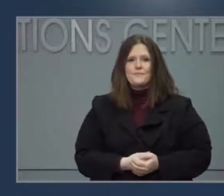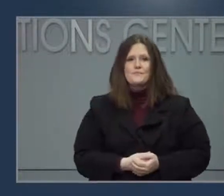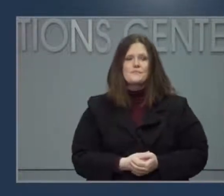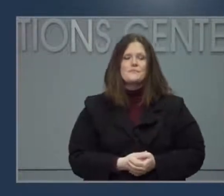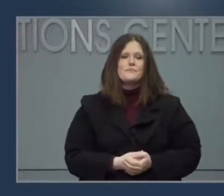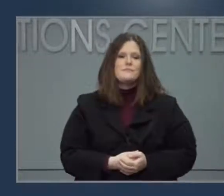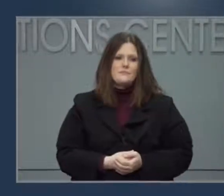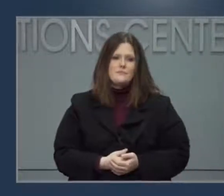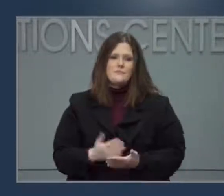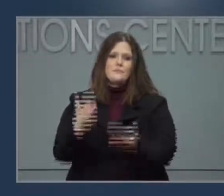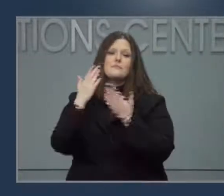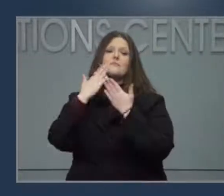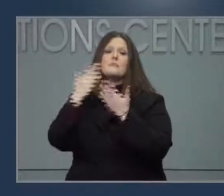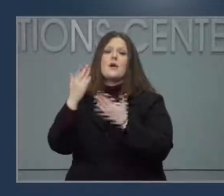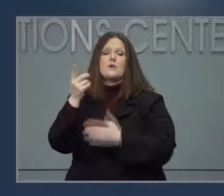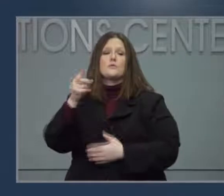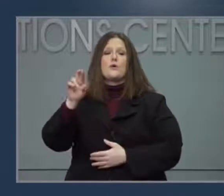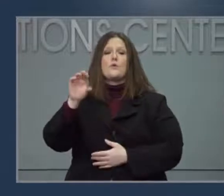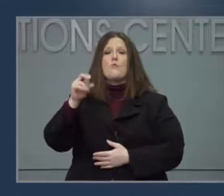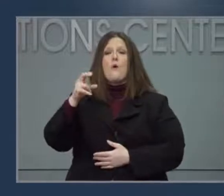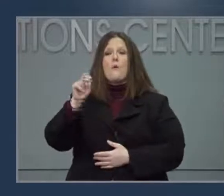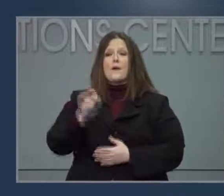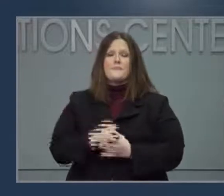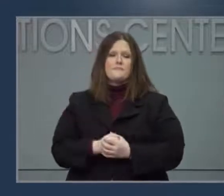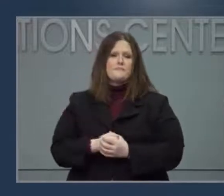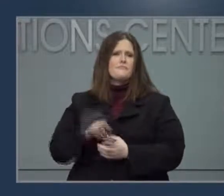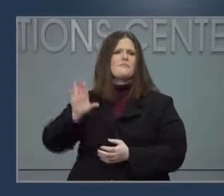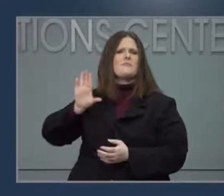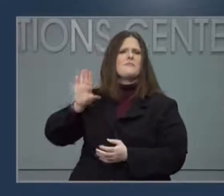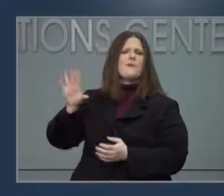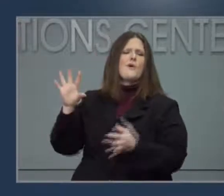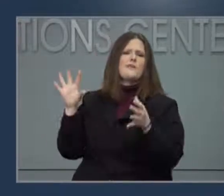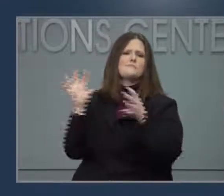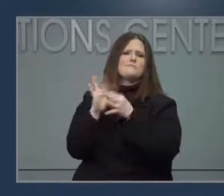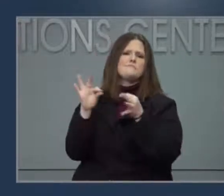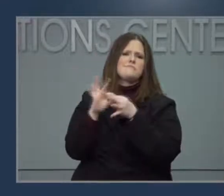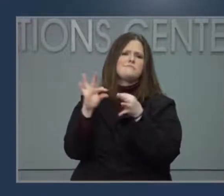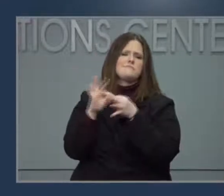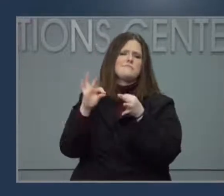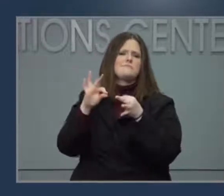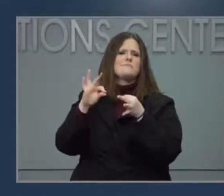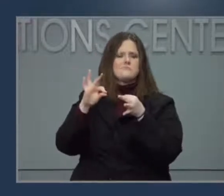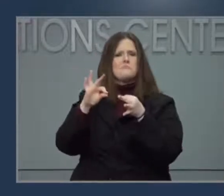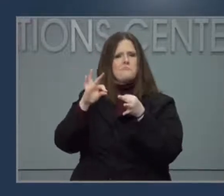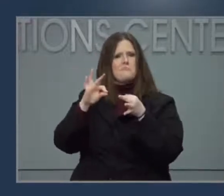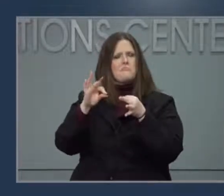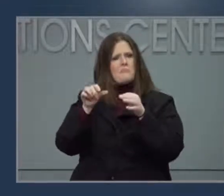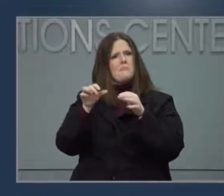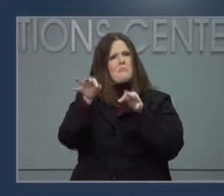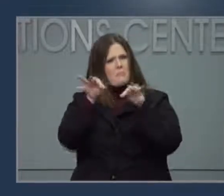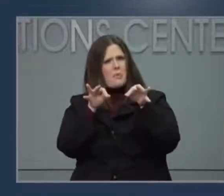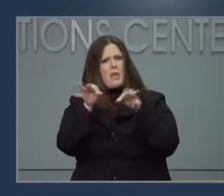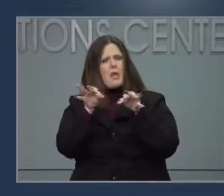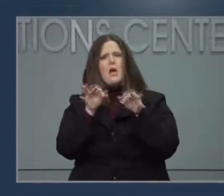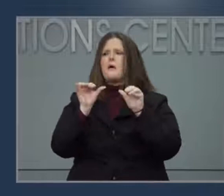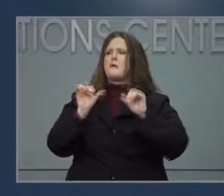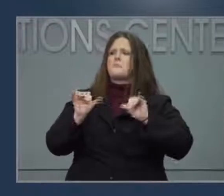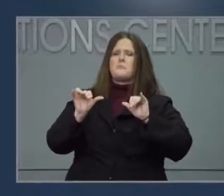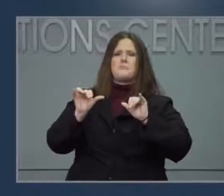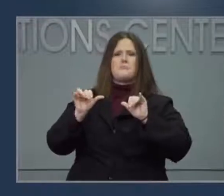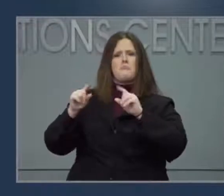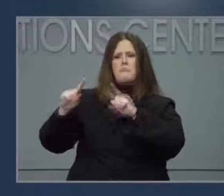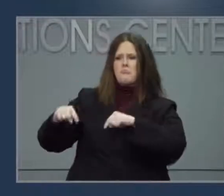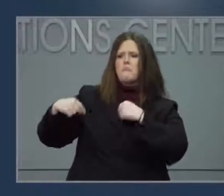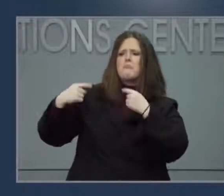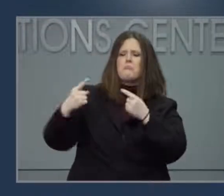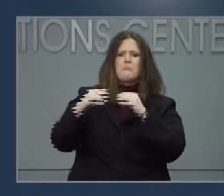Thank you, Dr. Cohen. Given the significant and sustained improvement in our COVID-19 metrics, today